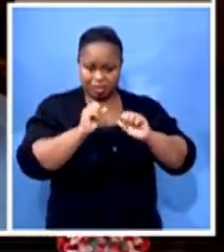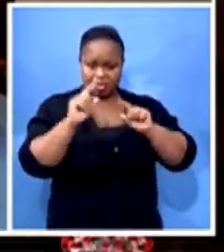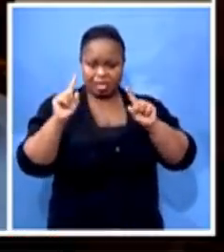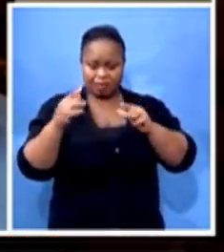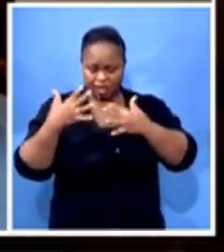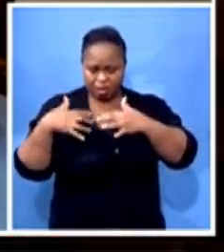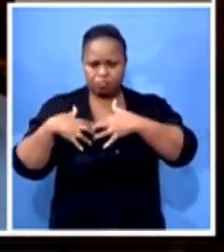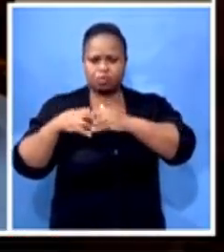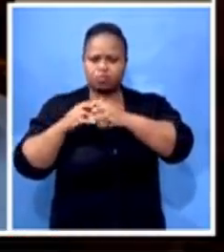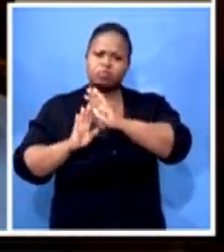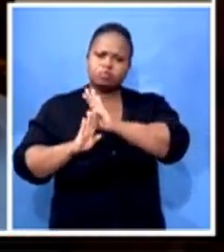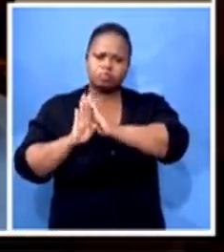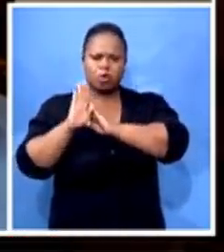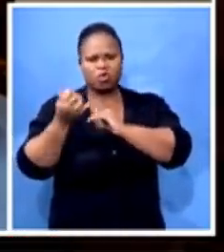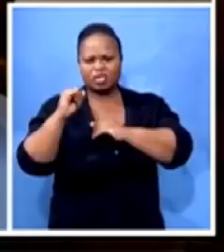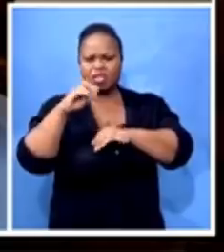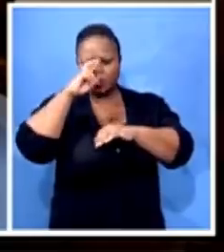need government support?